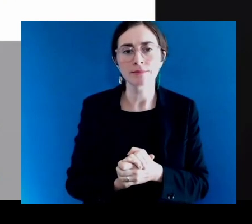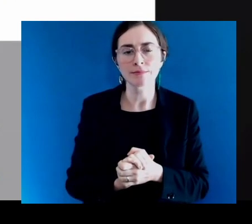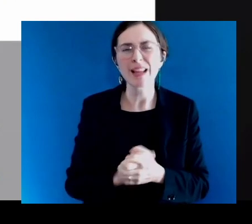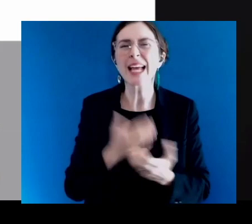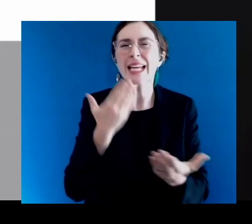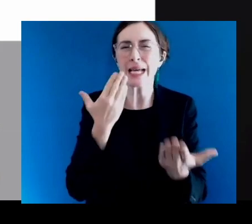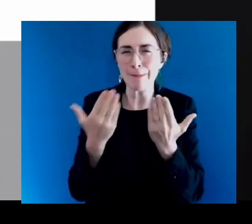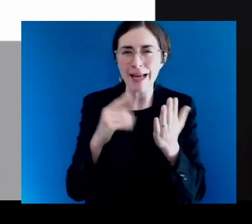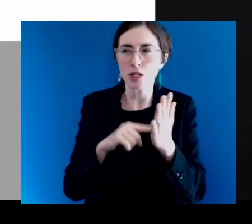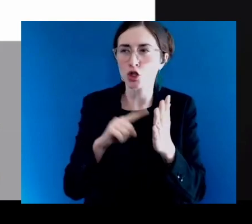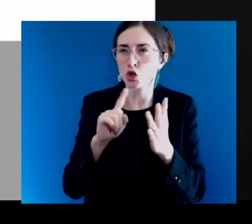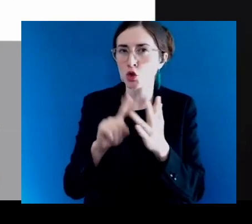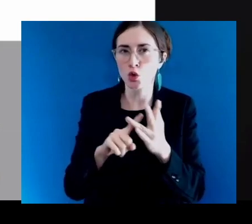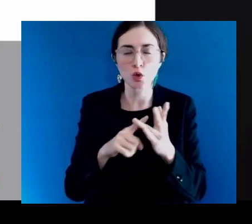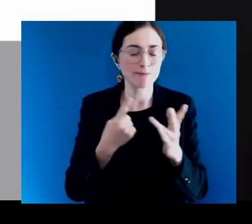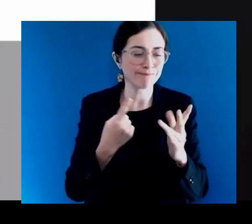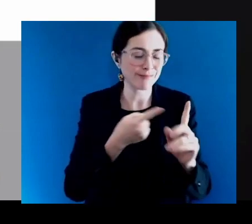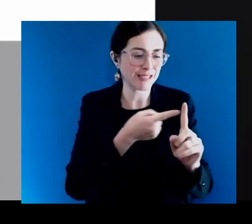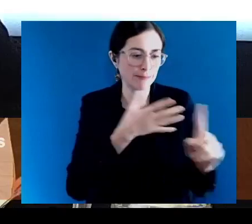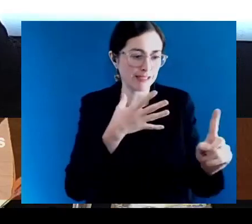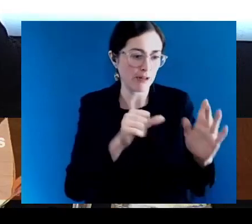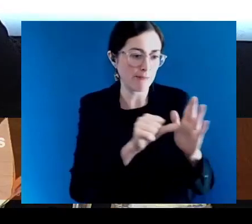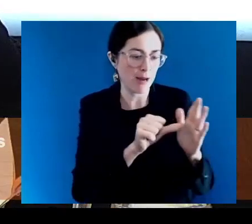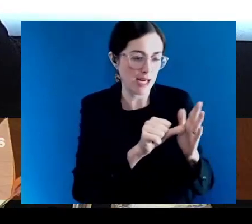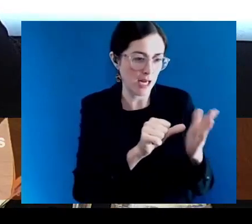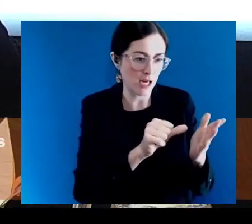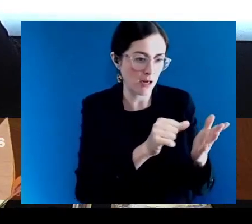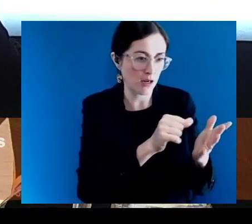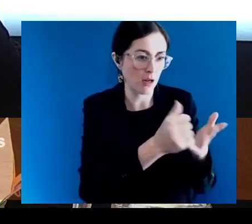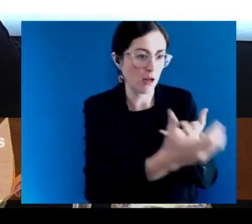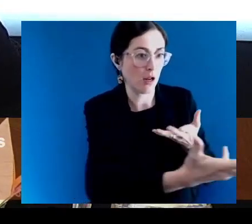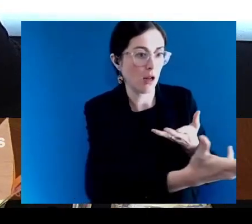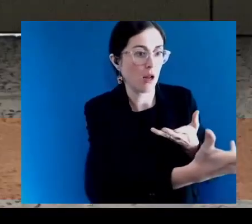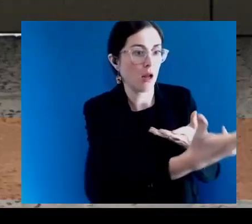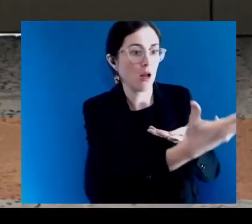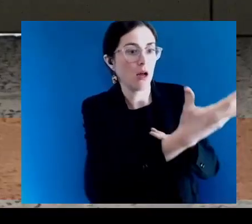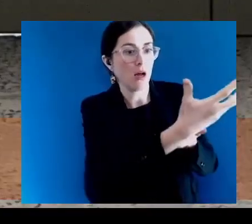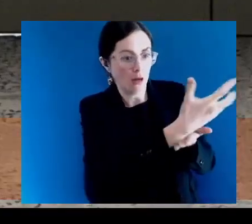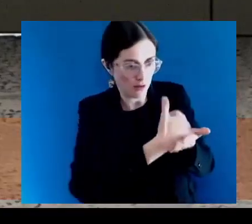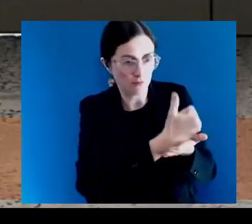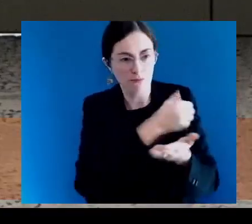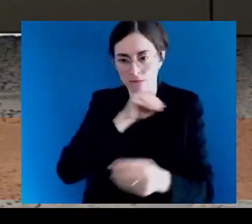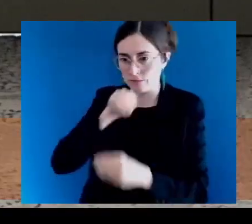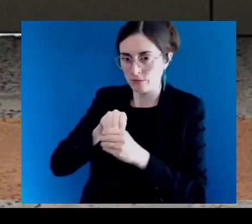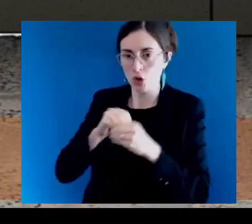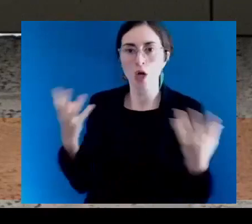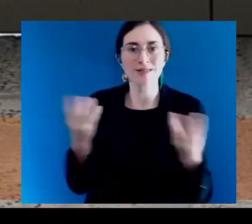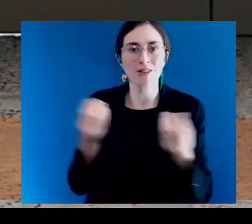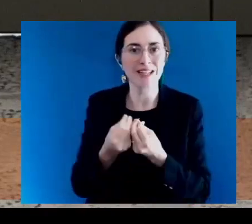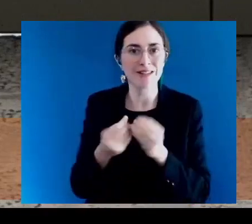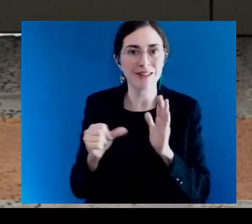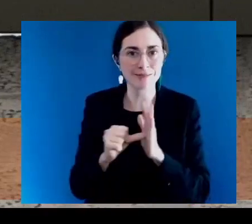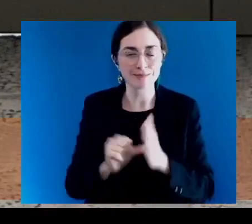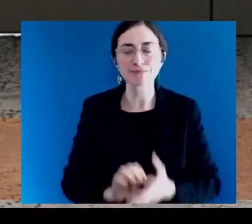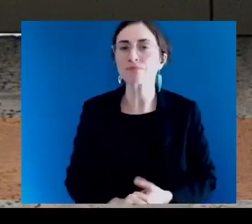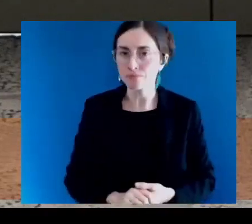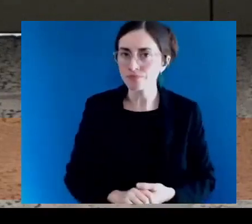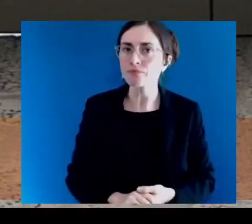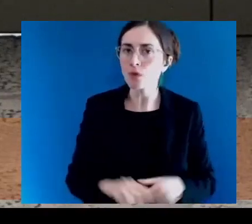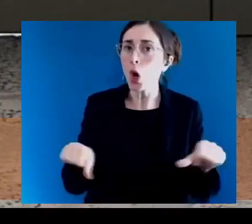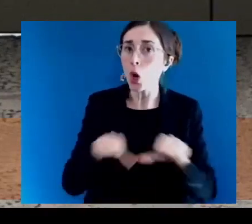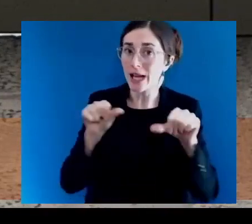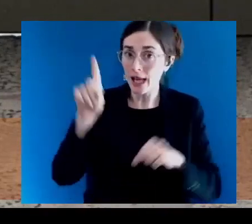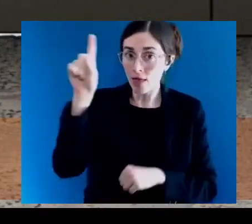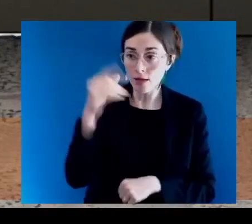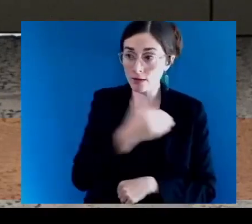a specific purpose that goes into a consolidated fund. So we talked this morning about funds that